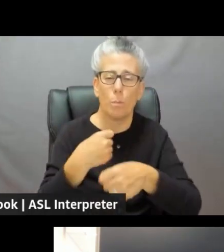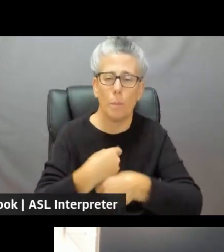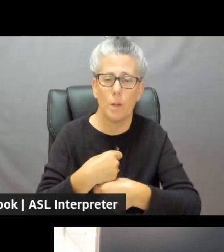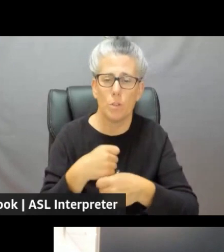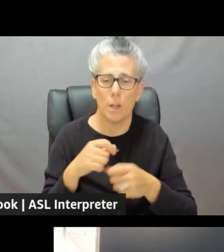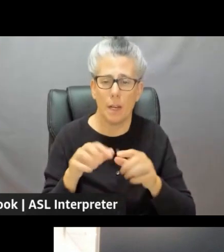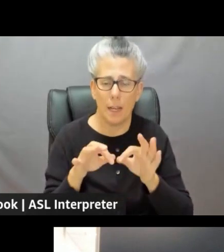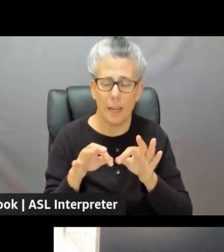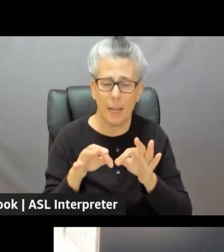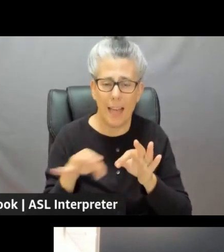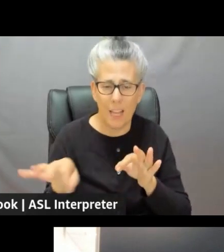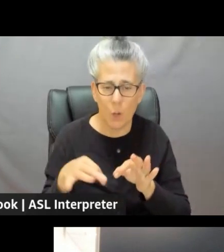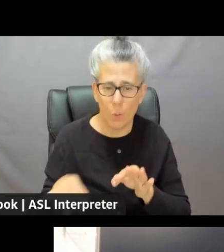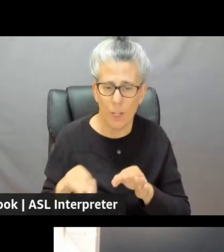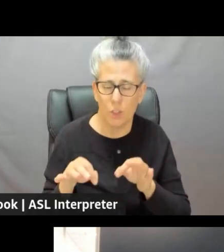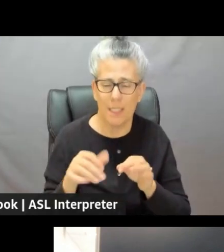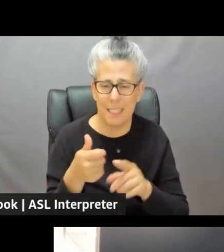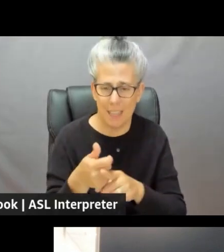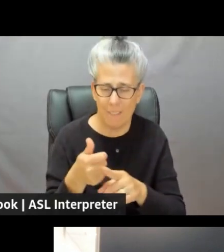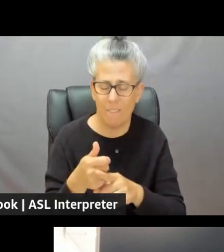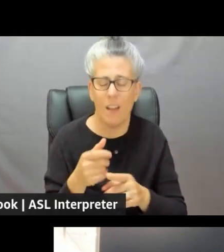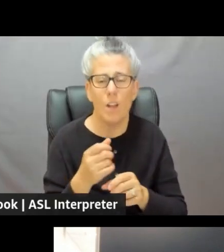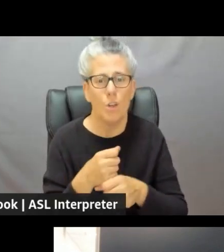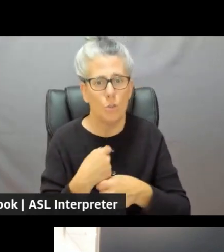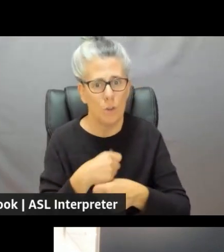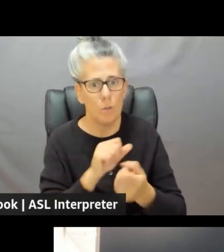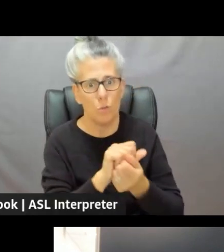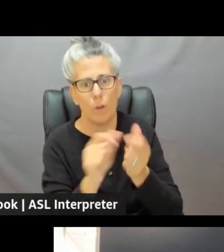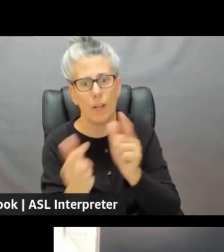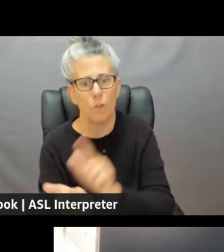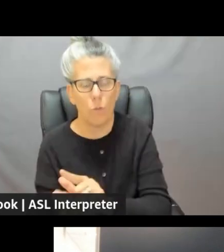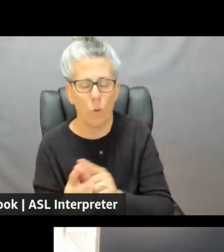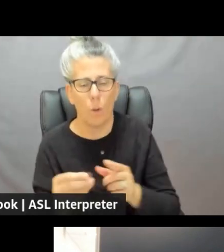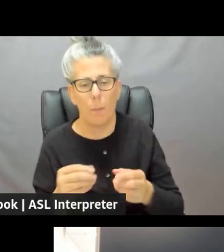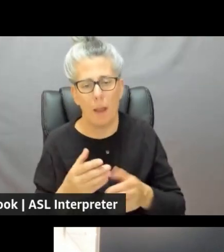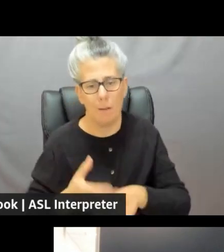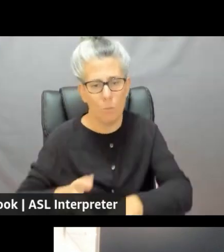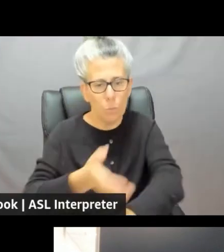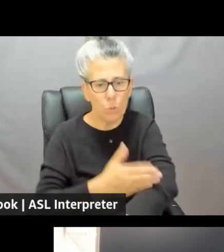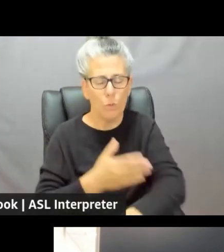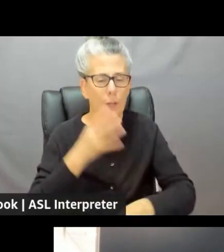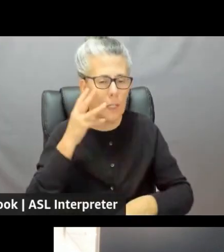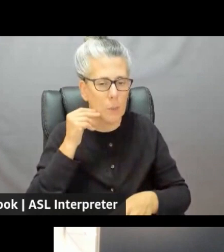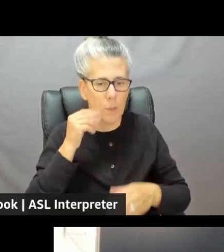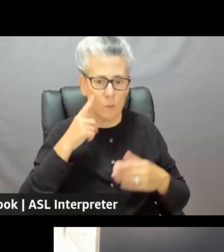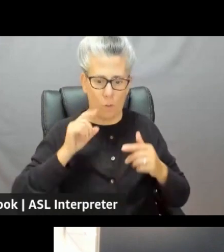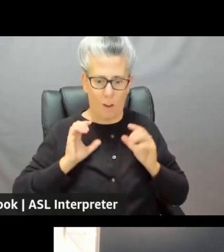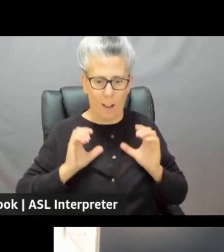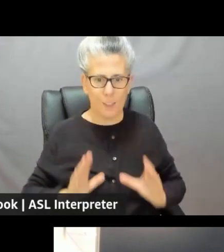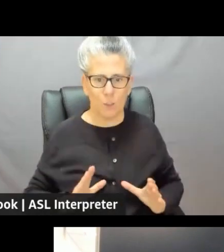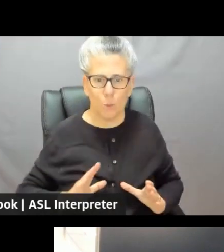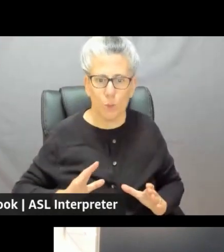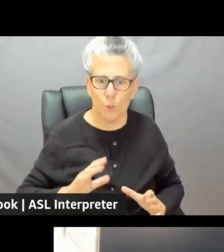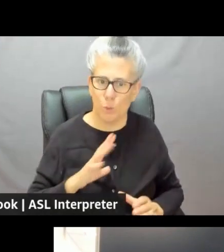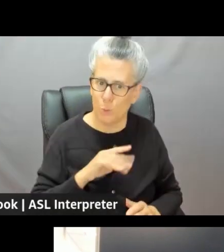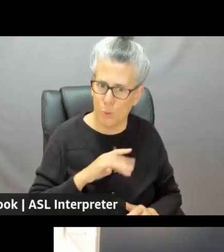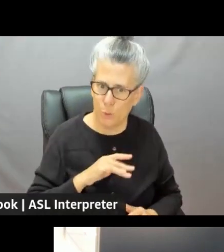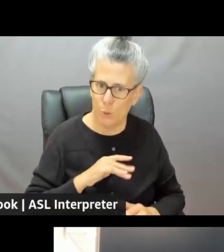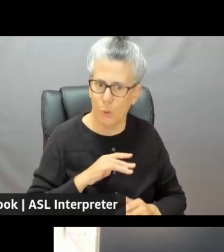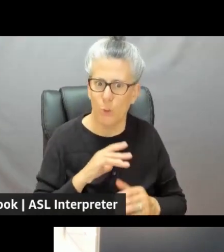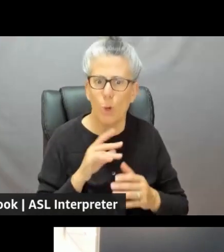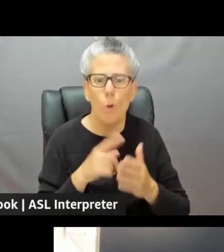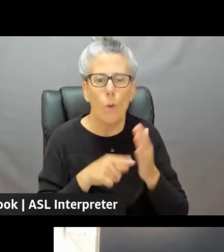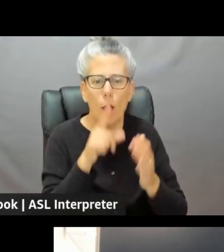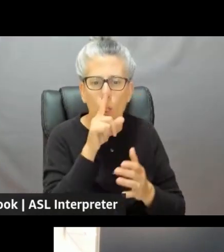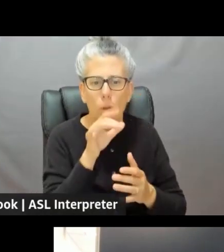and transforms and making it better for our customers. Can you talk a little bit about what that looks like going into the future? Oh